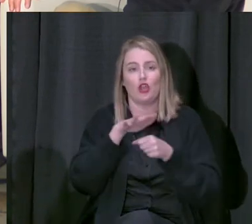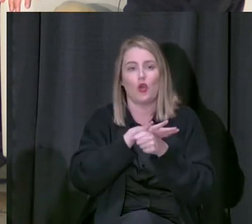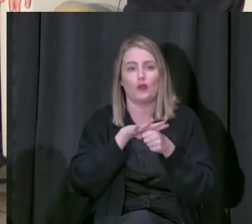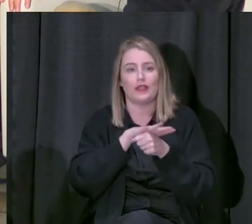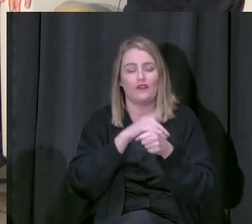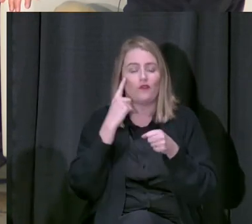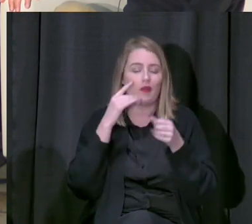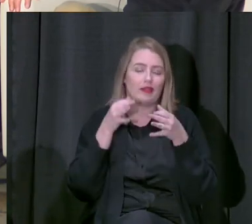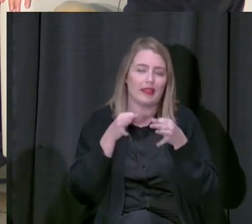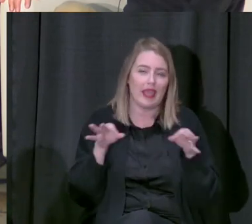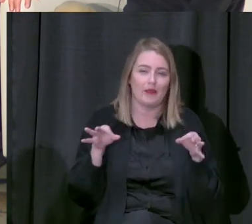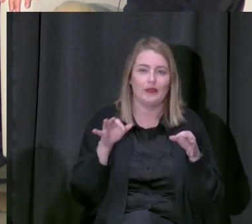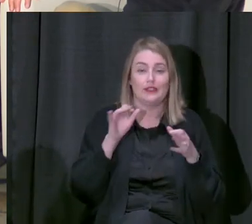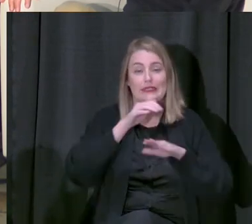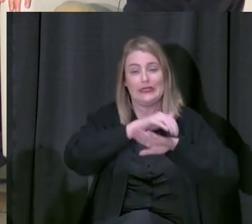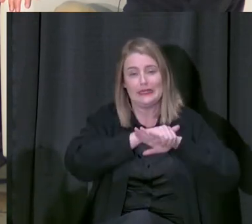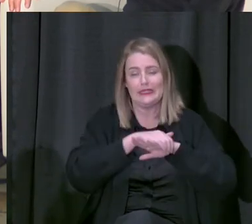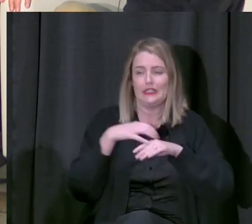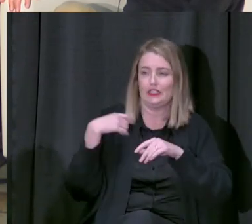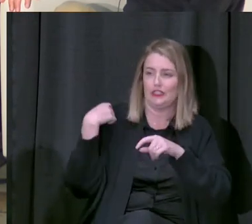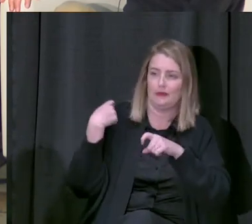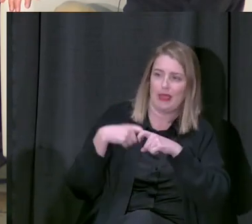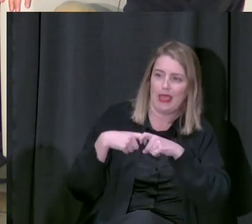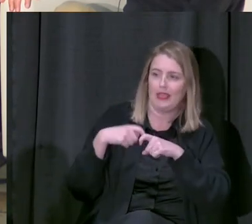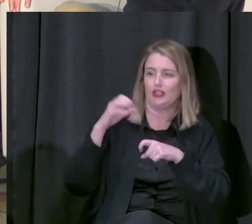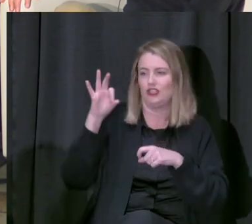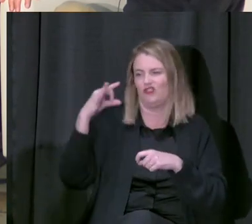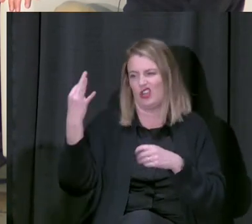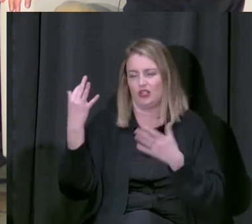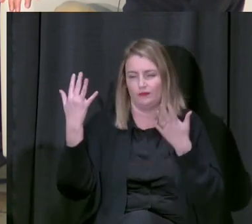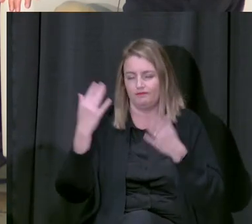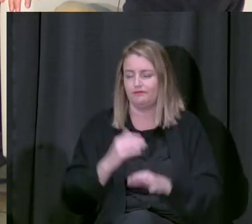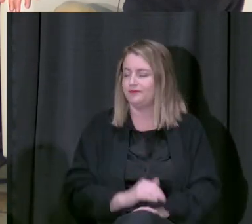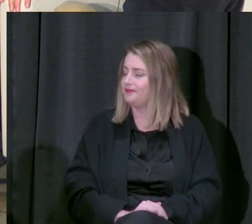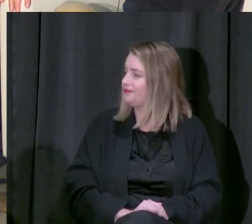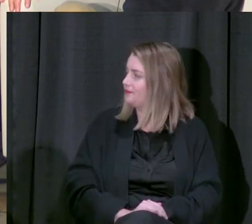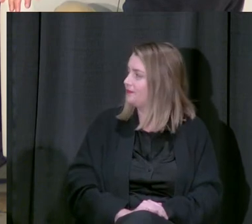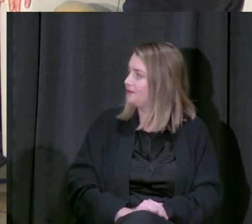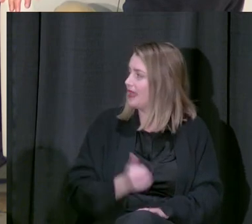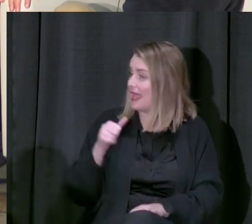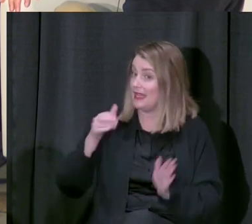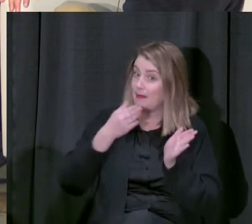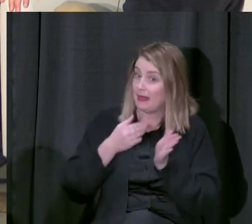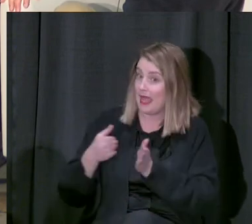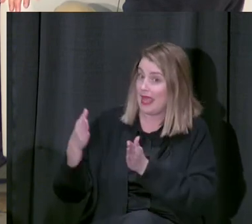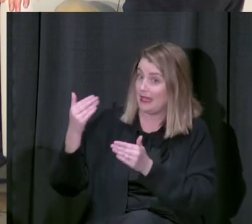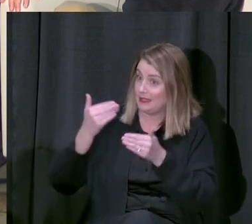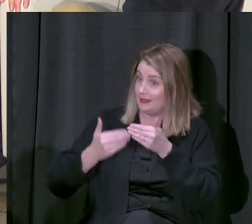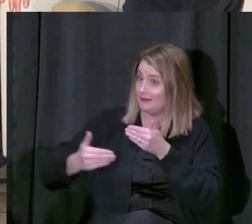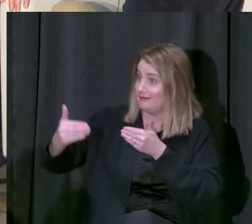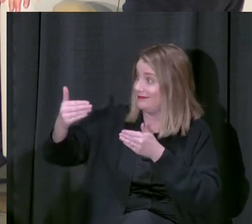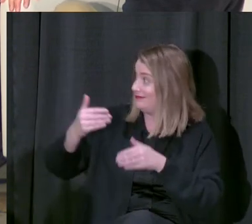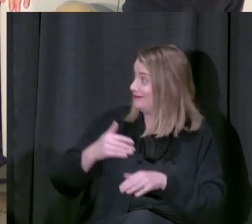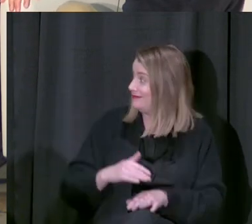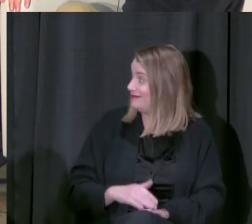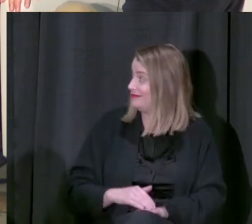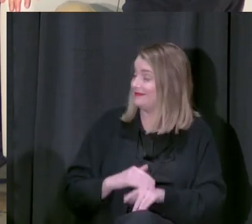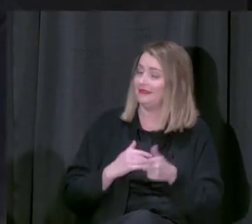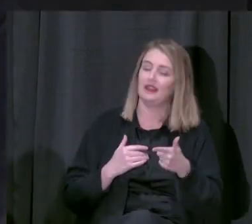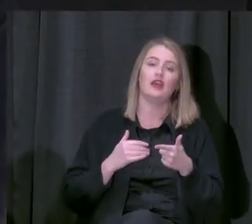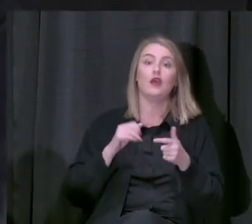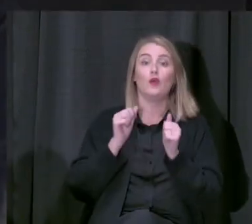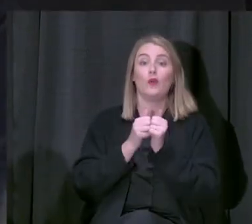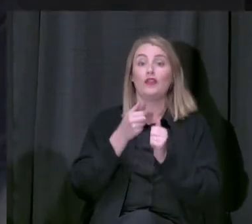or languages, so English, Spanish, or English, French, or what have you. Any plans? Yeah,